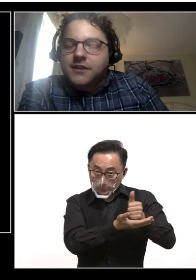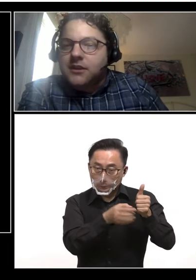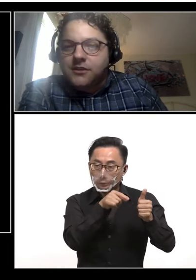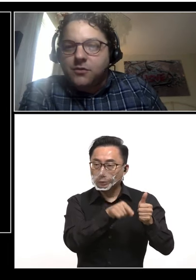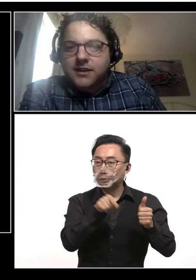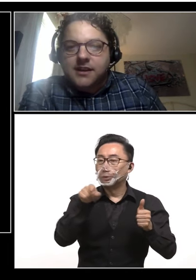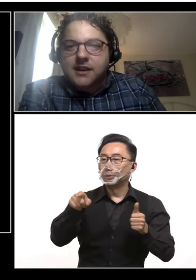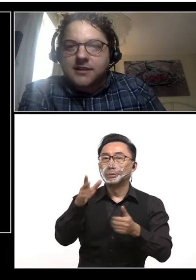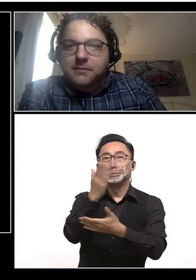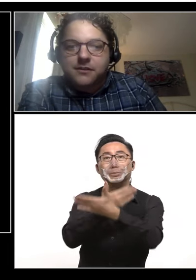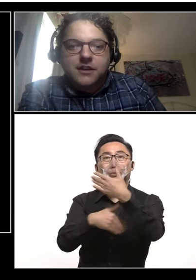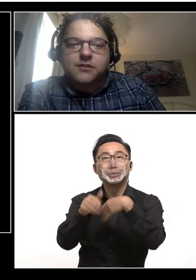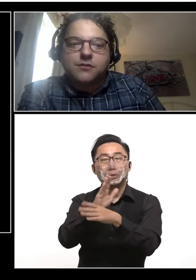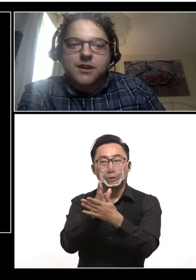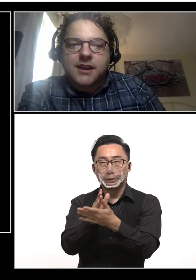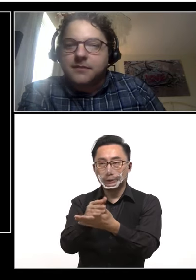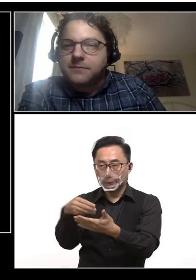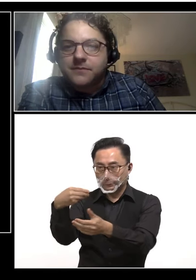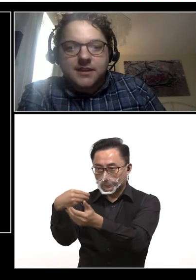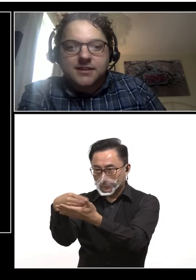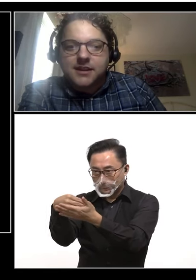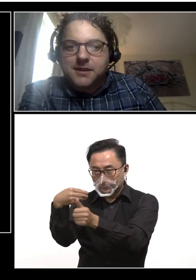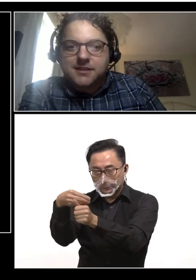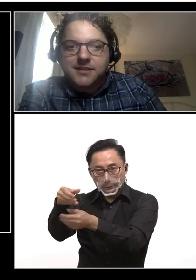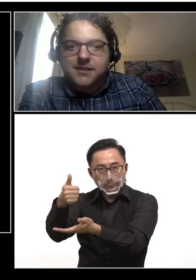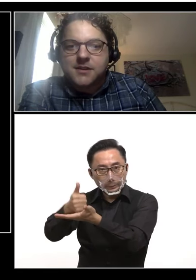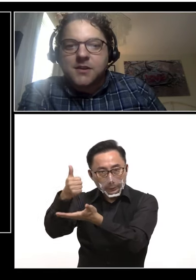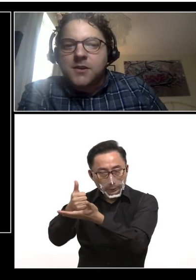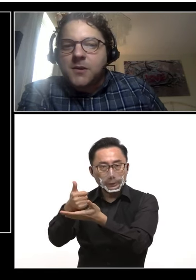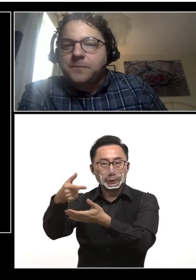of inclusive working and an example of inclusive working. Next slide, please.